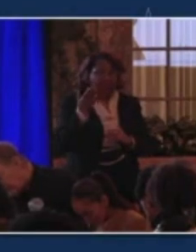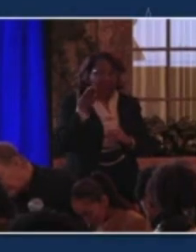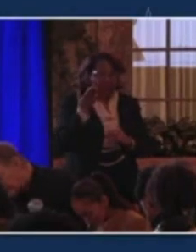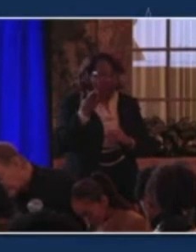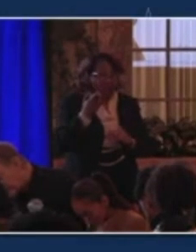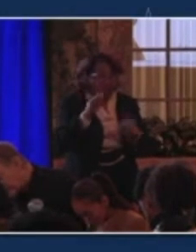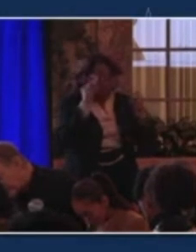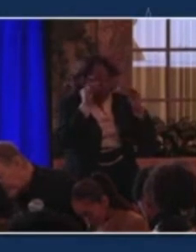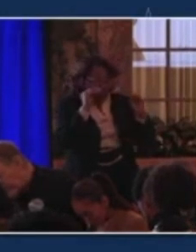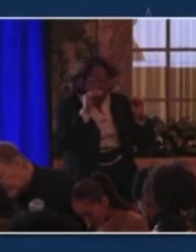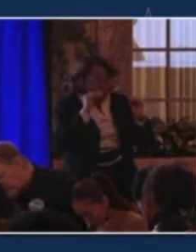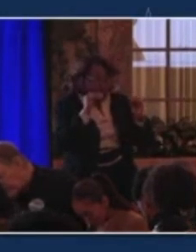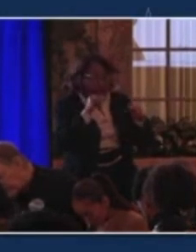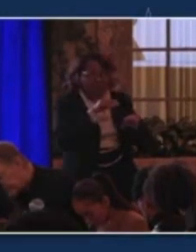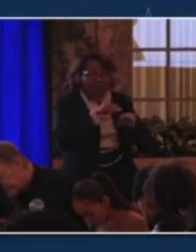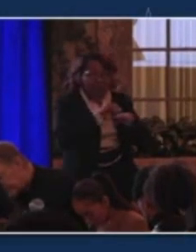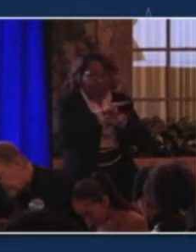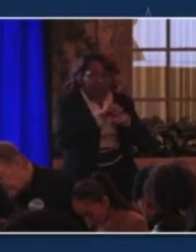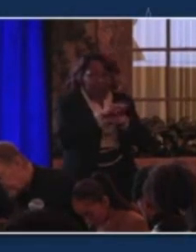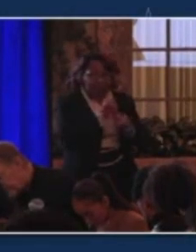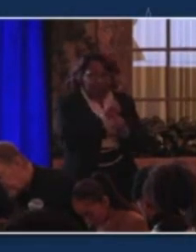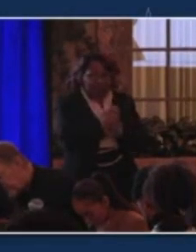and counseled us and loved us.